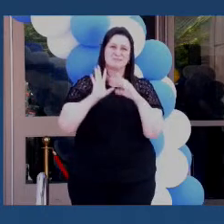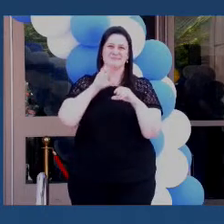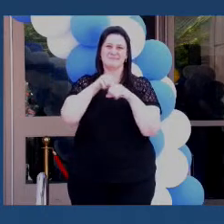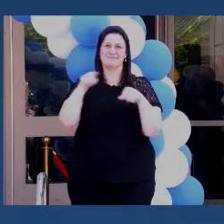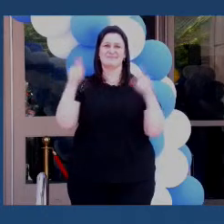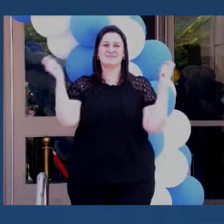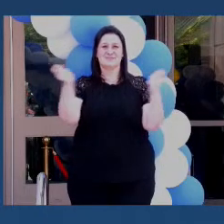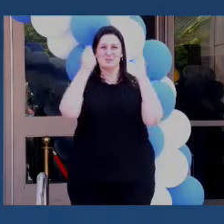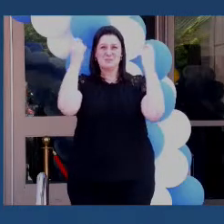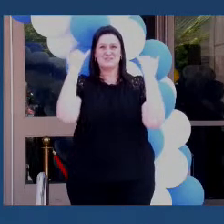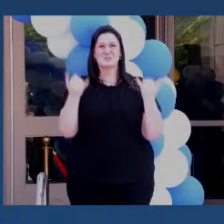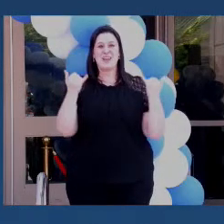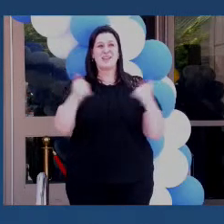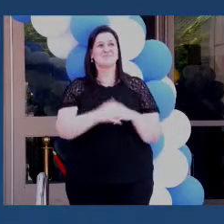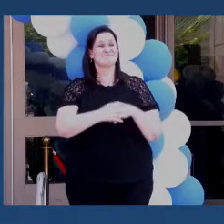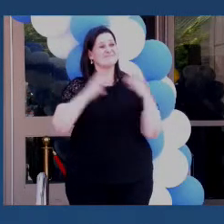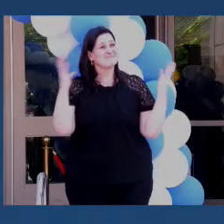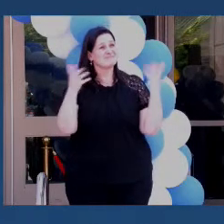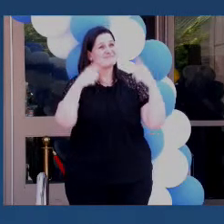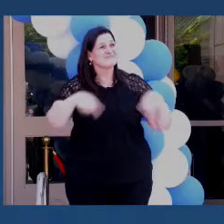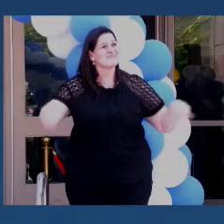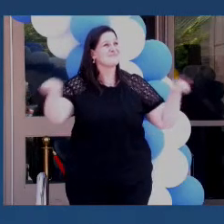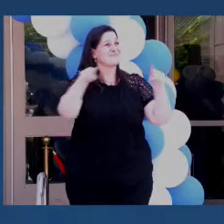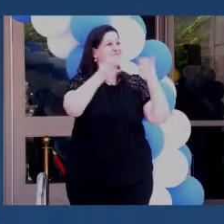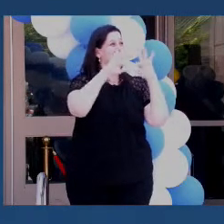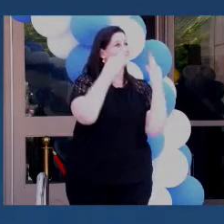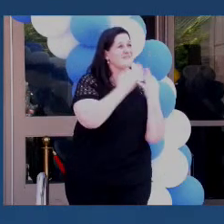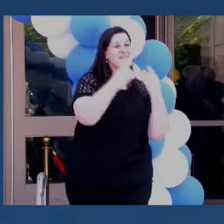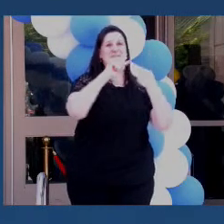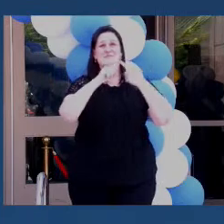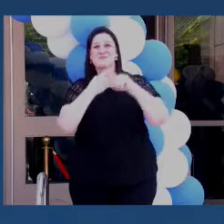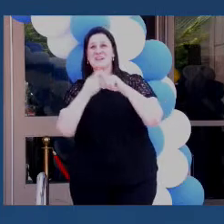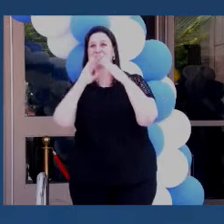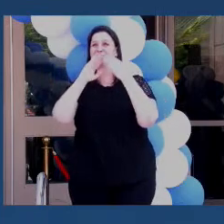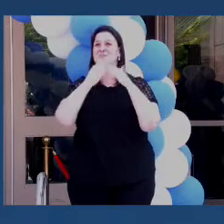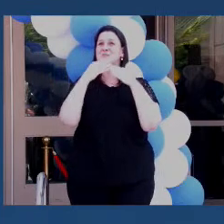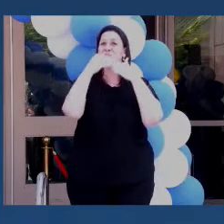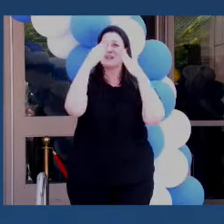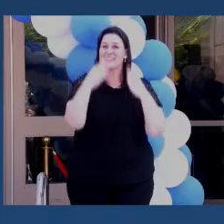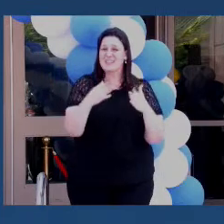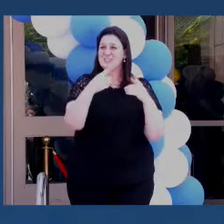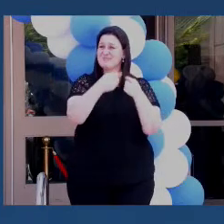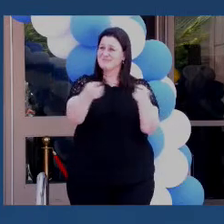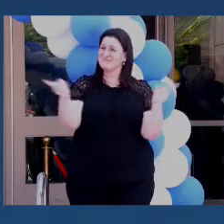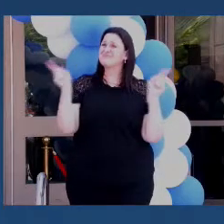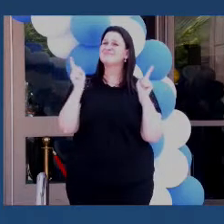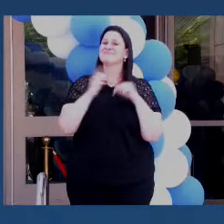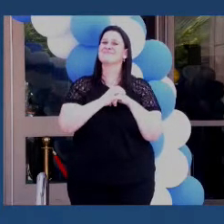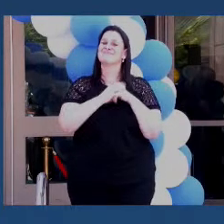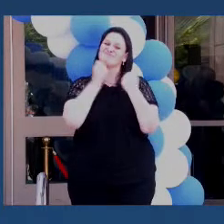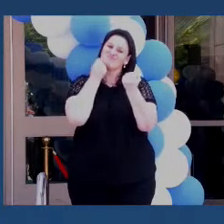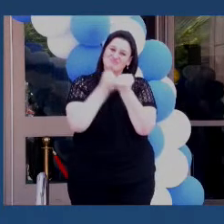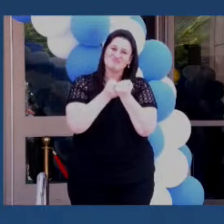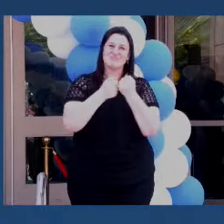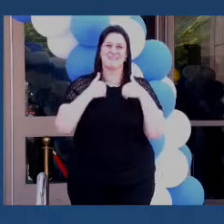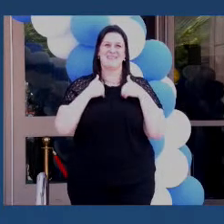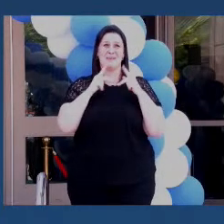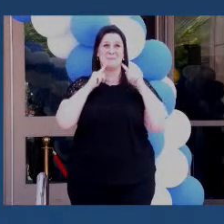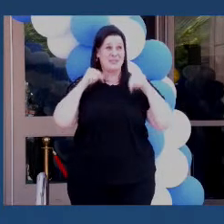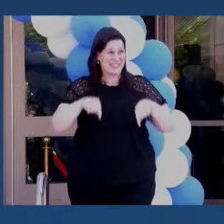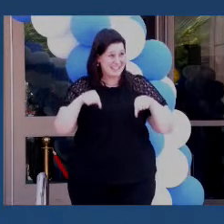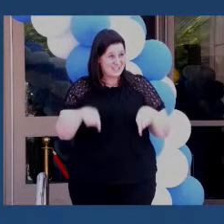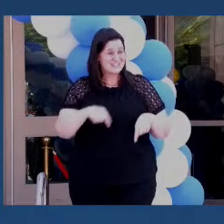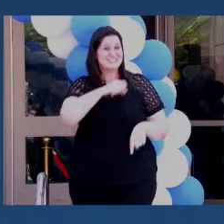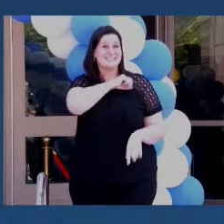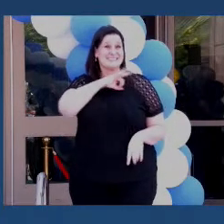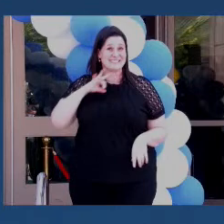you, the family, the friends, the community leaders, and others, to support the young people here and the staff and the